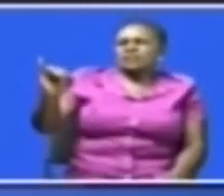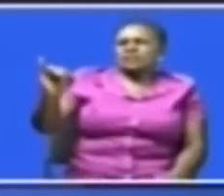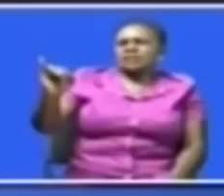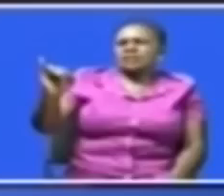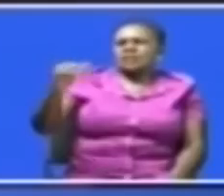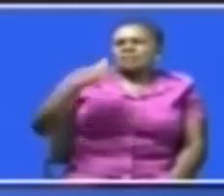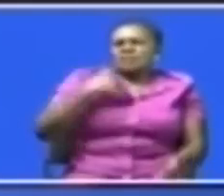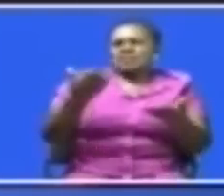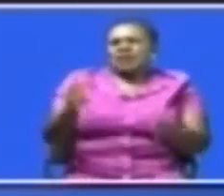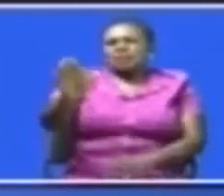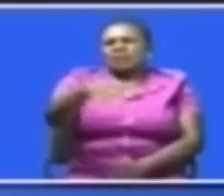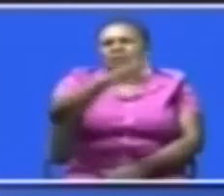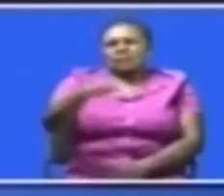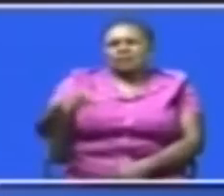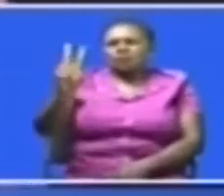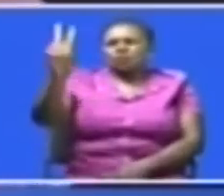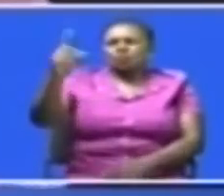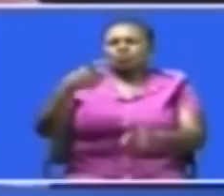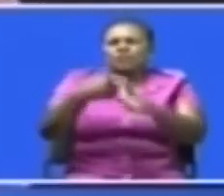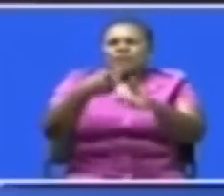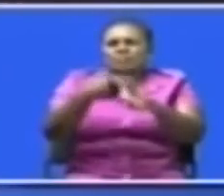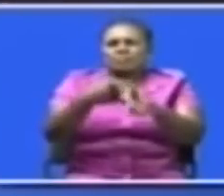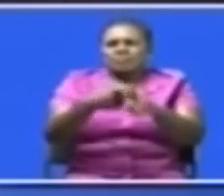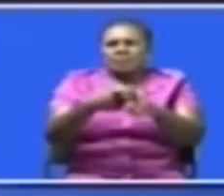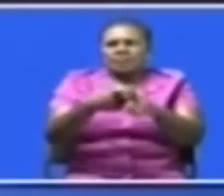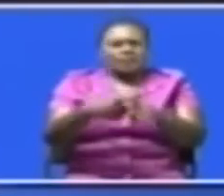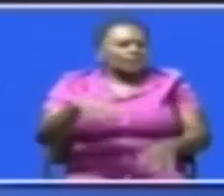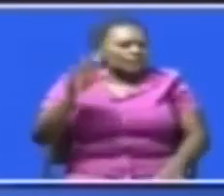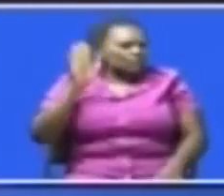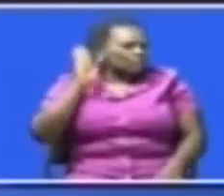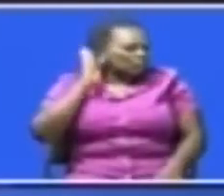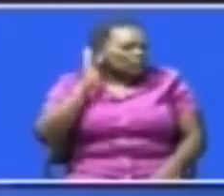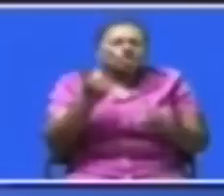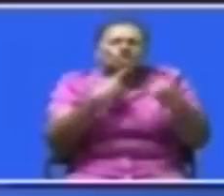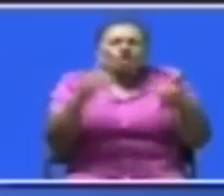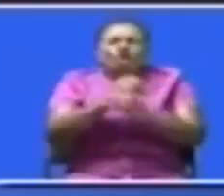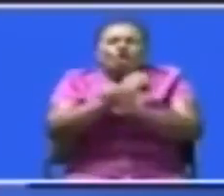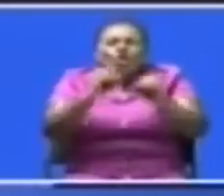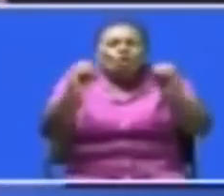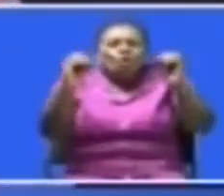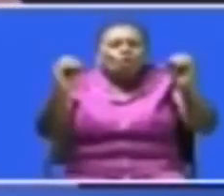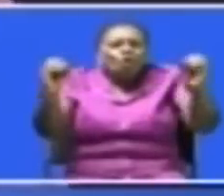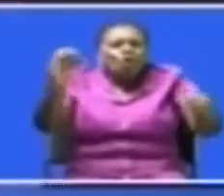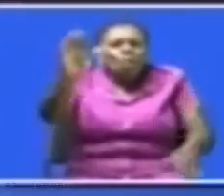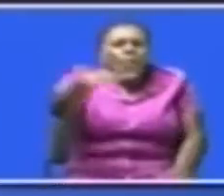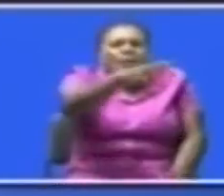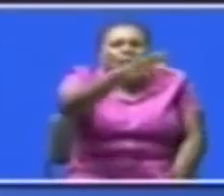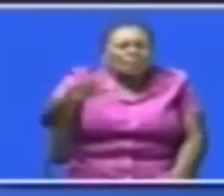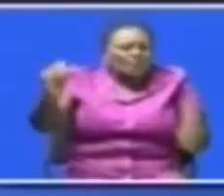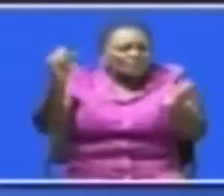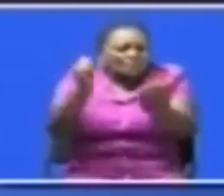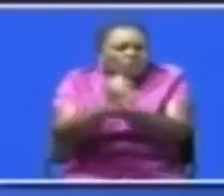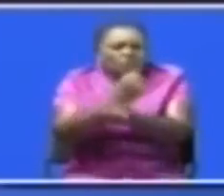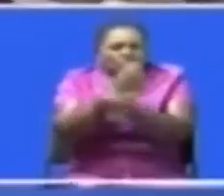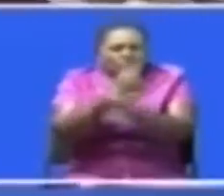been with him in Parliament now almost two terms, I have not heard him utter a single word in Parliament. You cannot